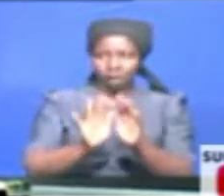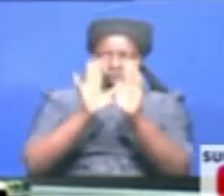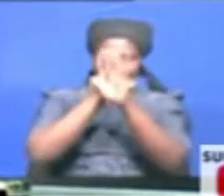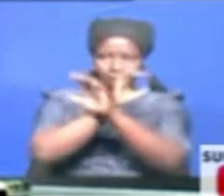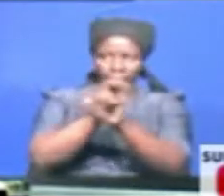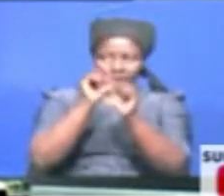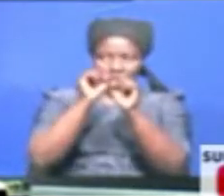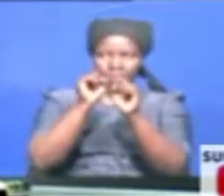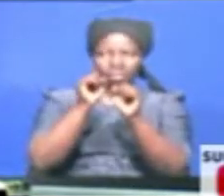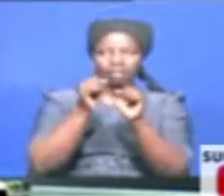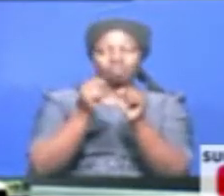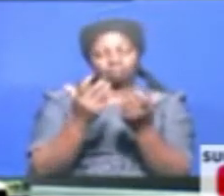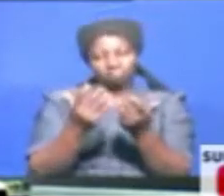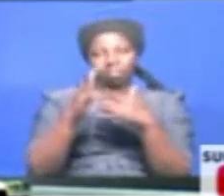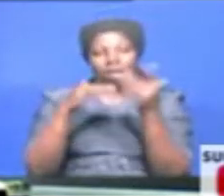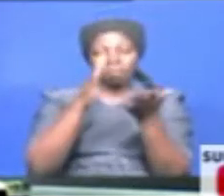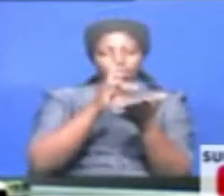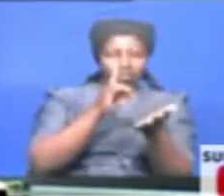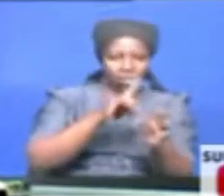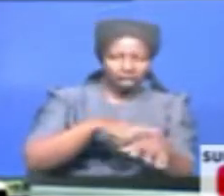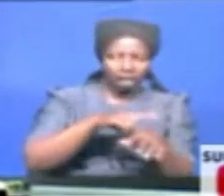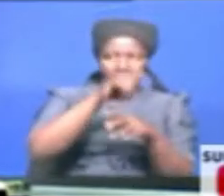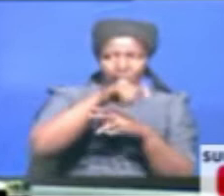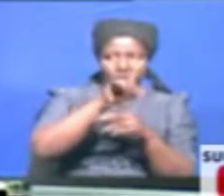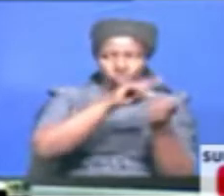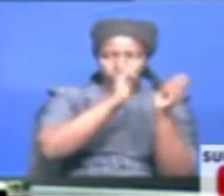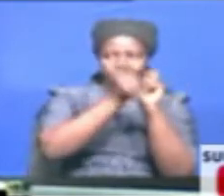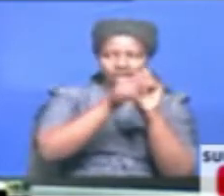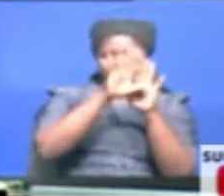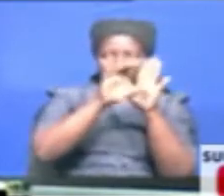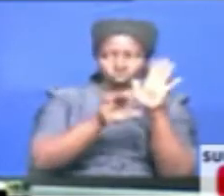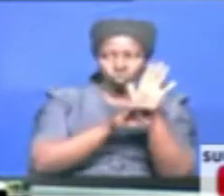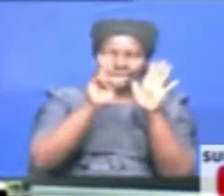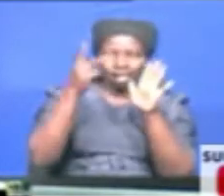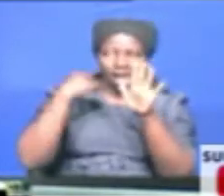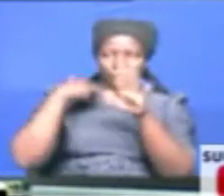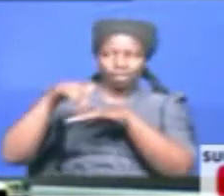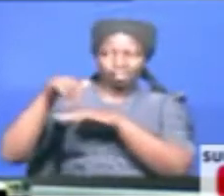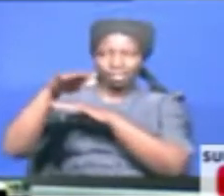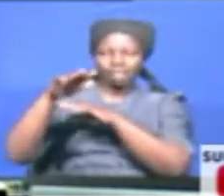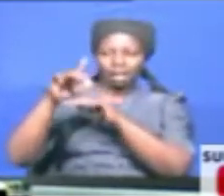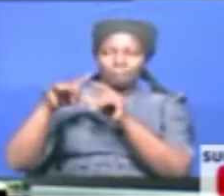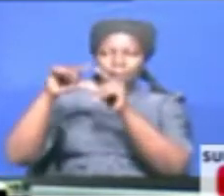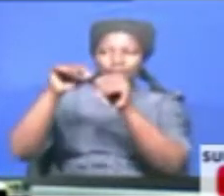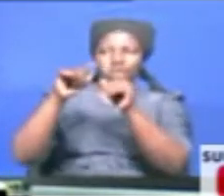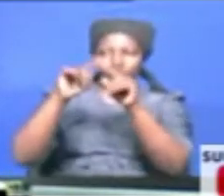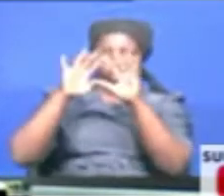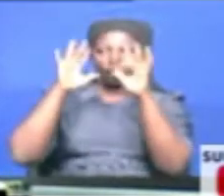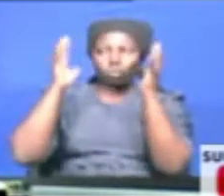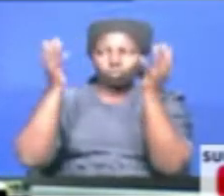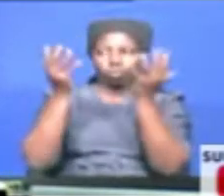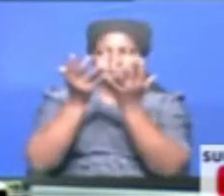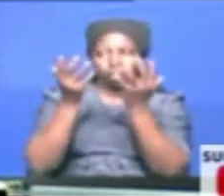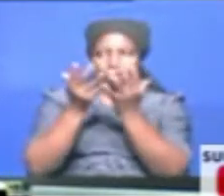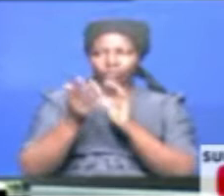the constitution like in Russia. So Kenya has a send message to the world, the new